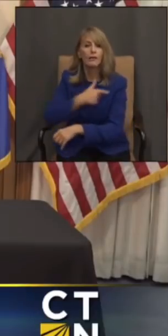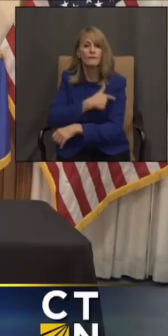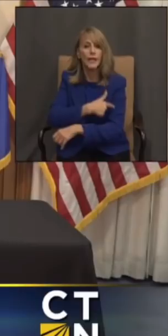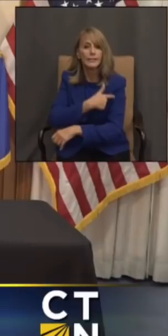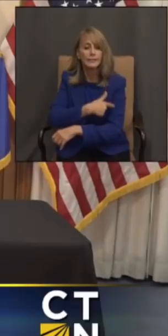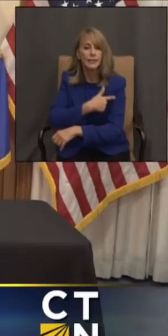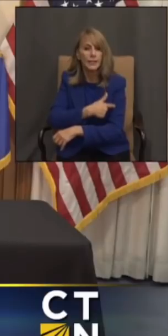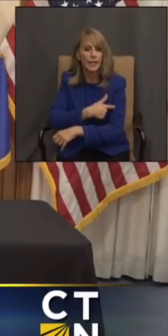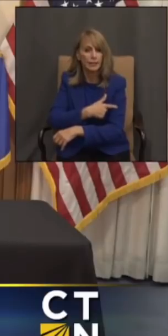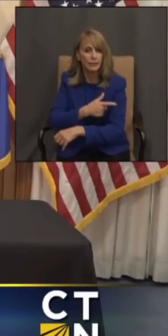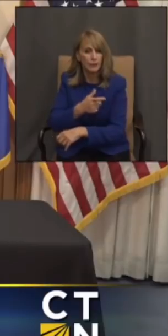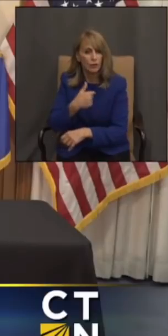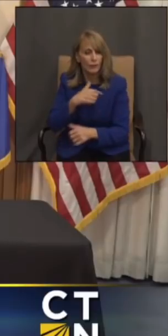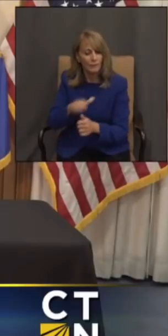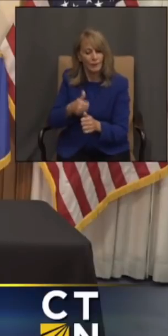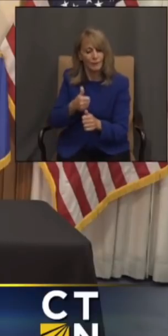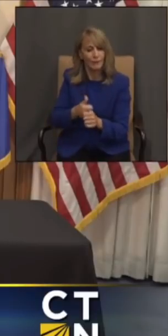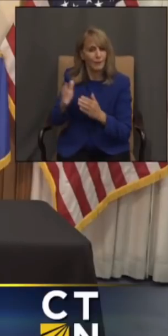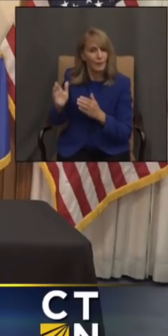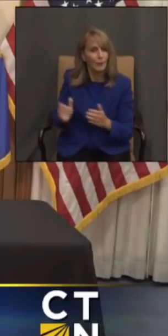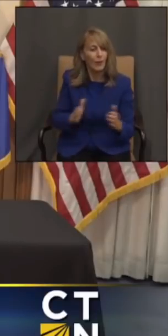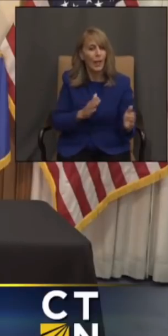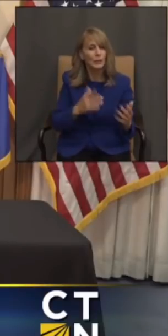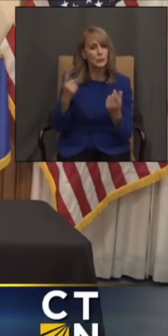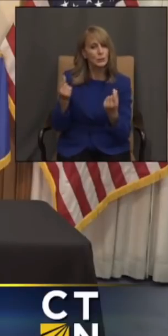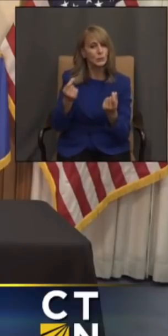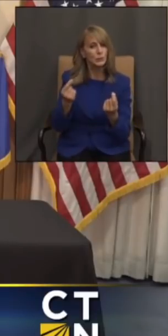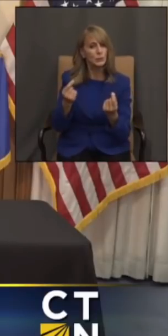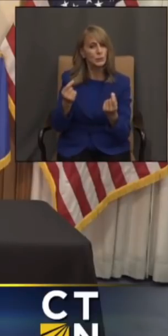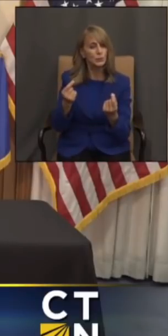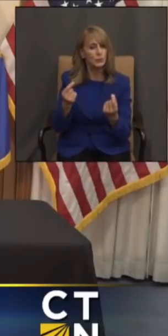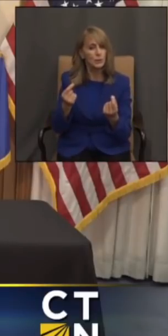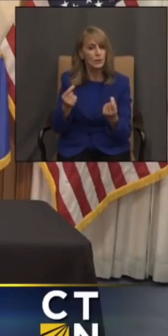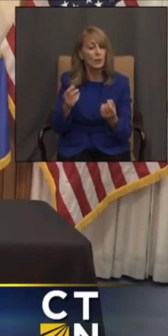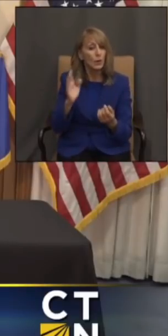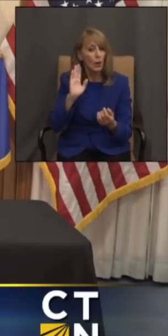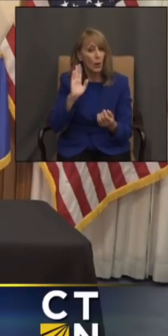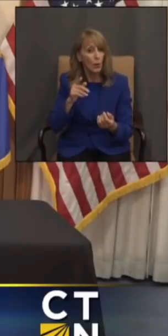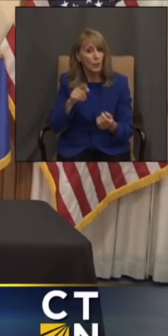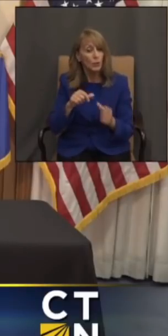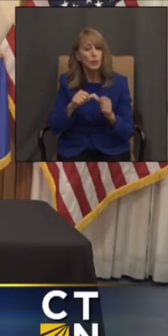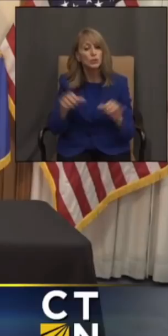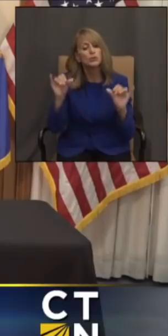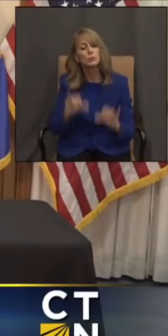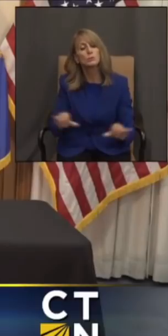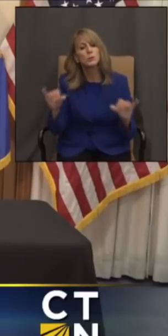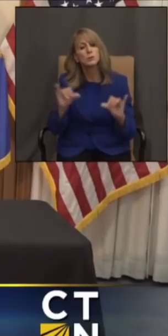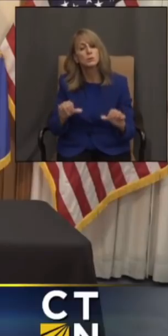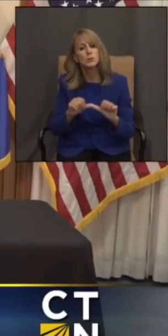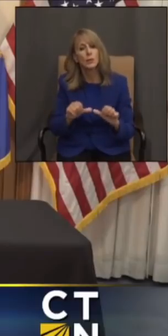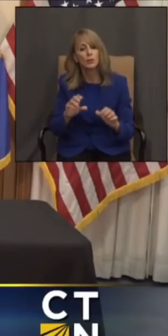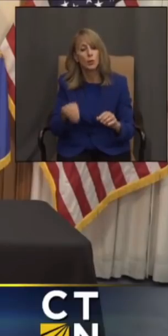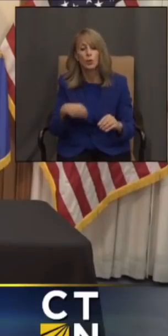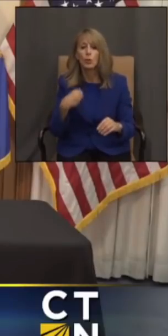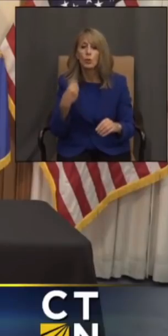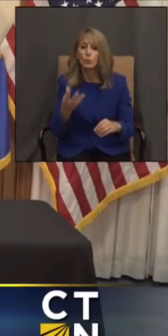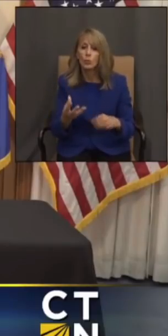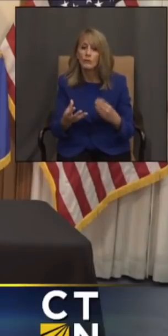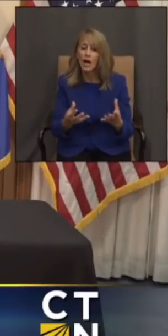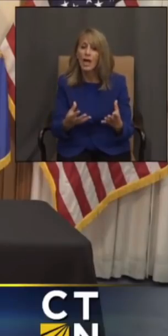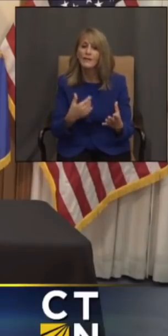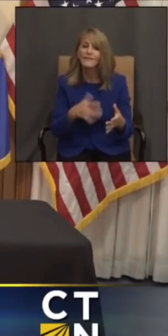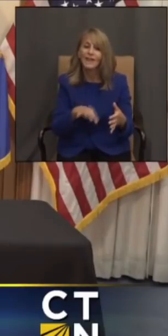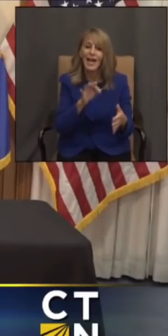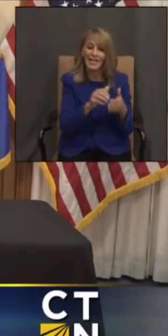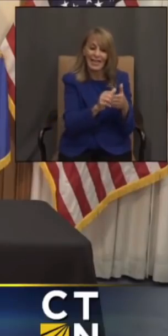is there another plan in place? Or is it just you're going to continue to do what you've been doing, which is trying to get trusted